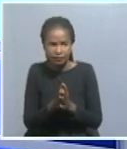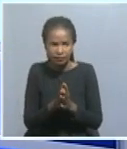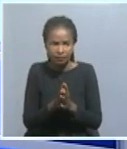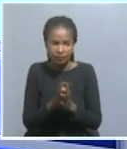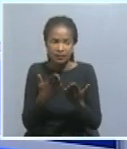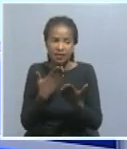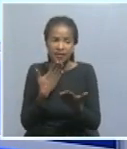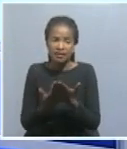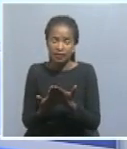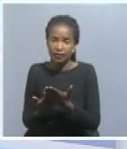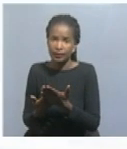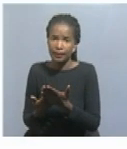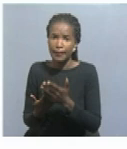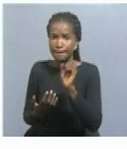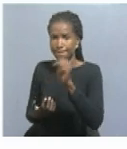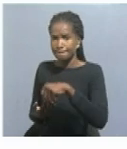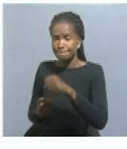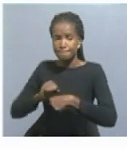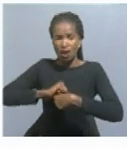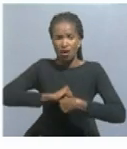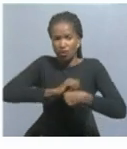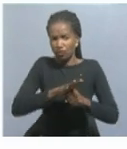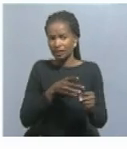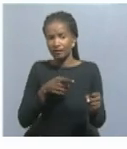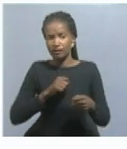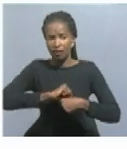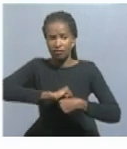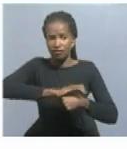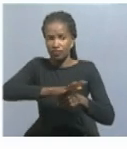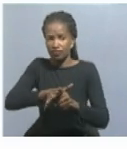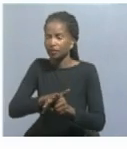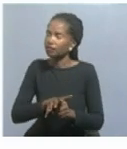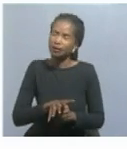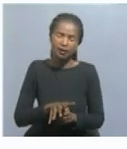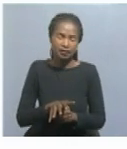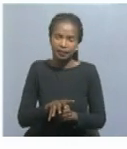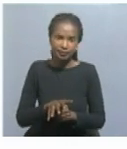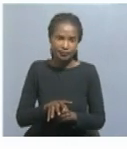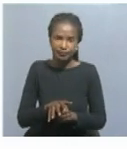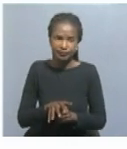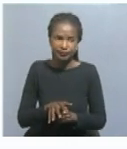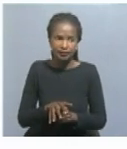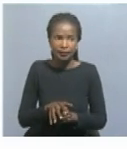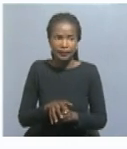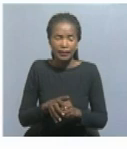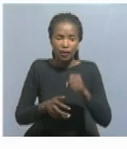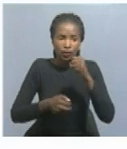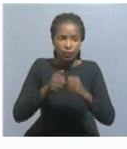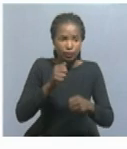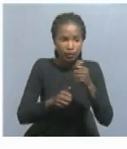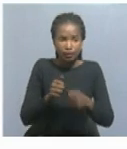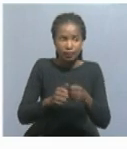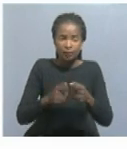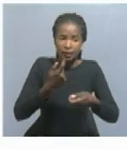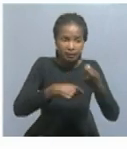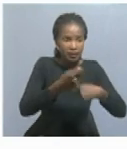Thank you. Yes, indeed. COVID-19 has greatly impacted on the global flow of trade, not